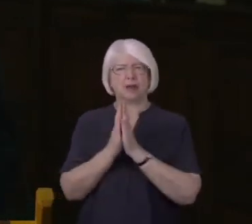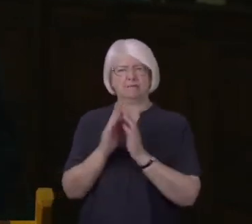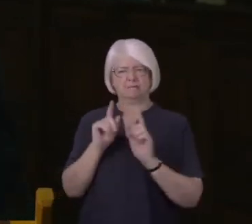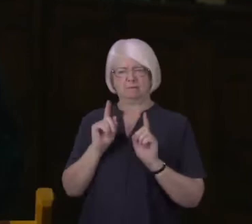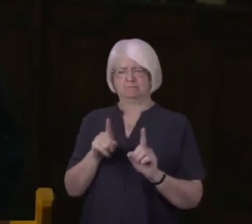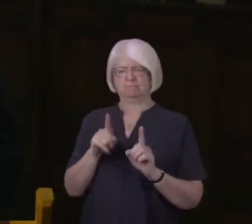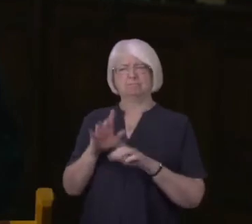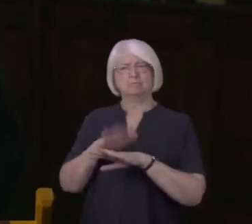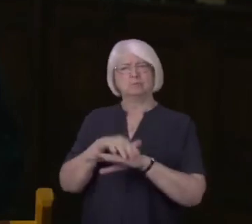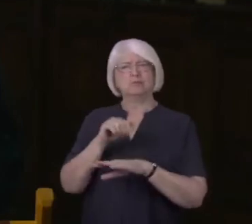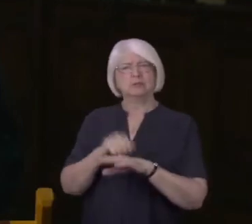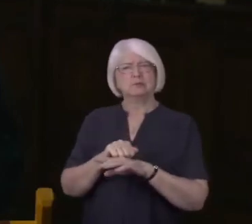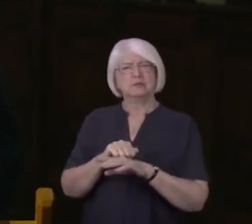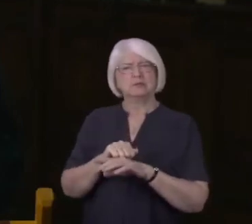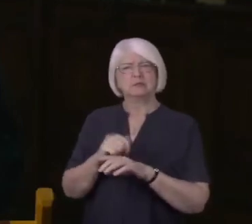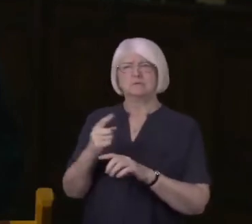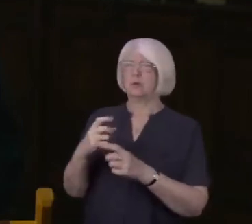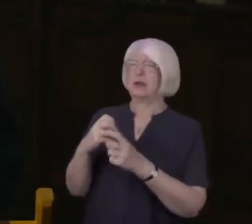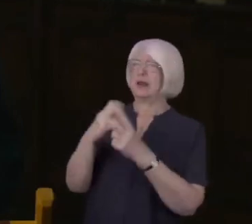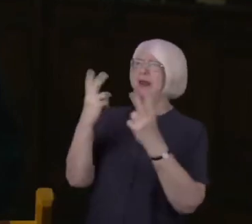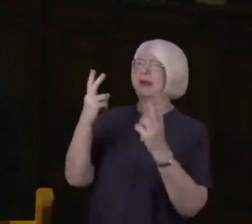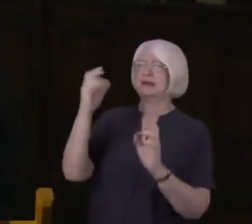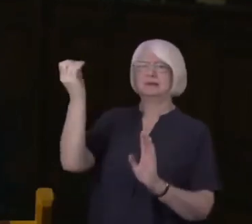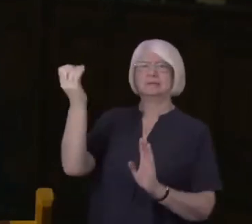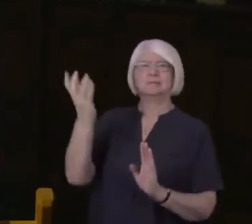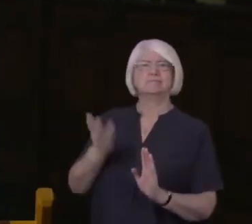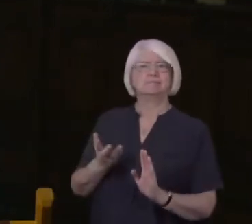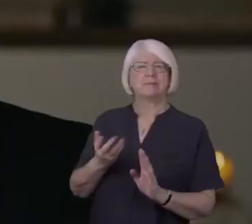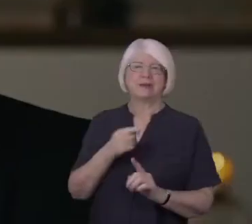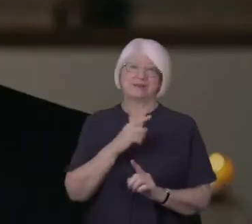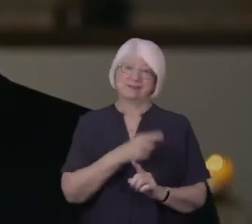light, for the Children's Society.